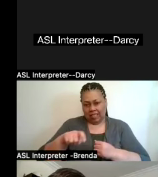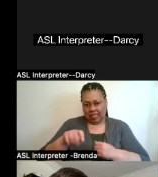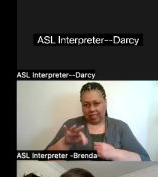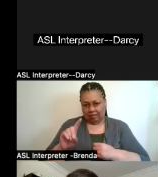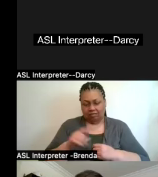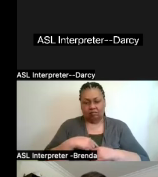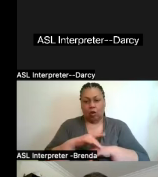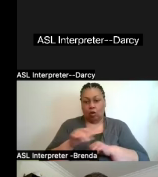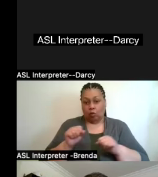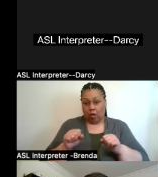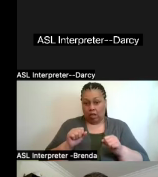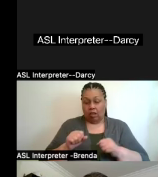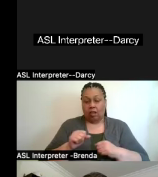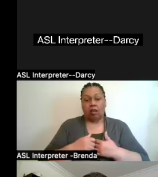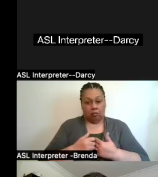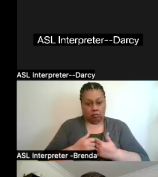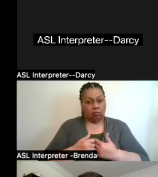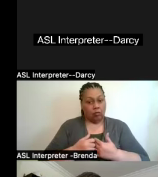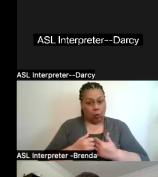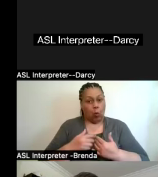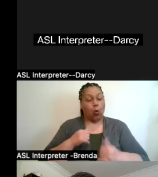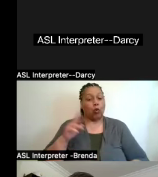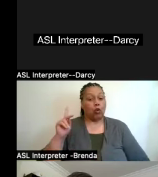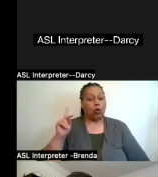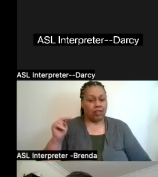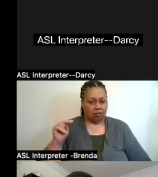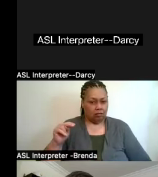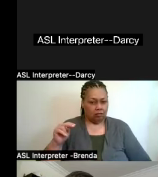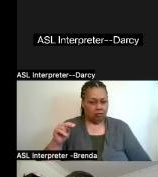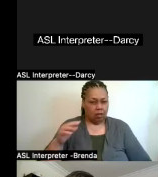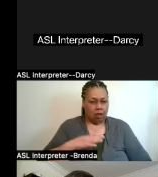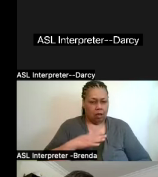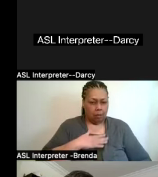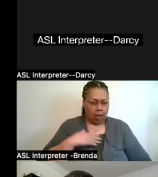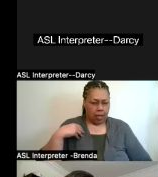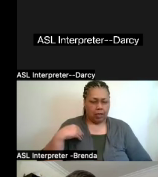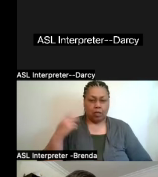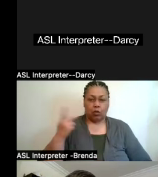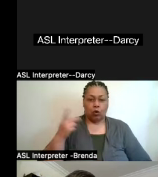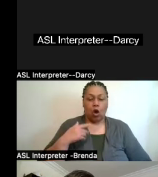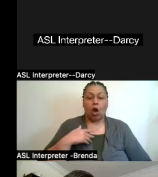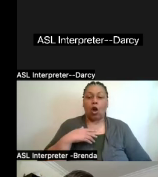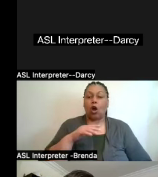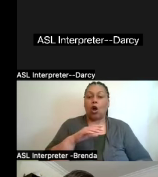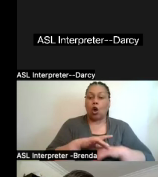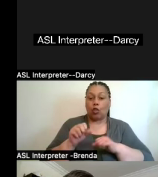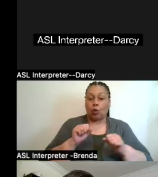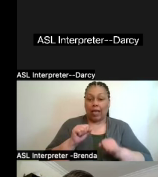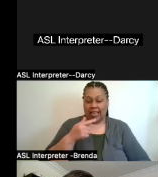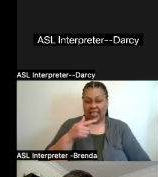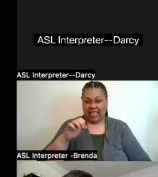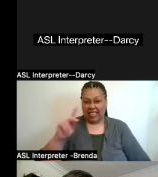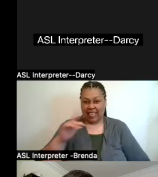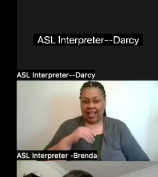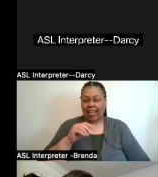are, Kevin Koffler, he's my boss. He and I are, we're earthquake geeks and tsunami geeks. So we're the ones that kind of